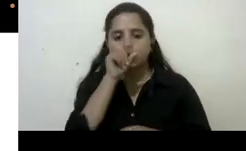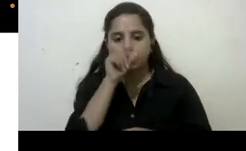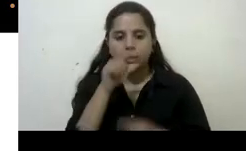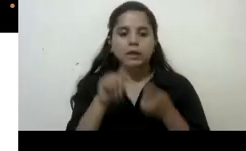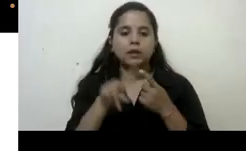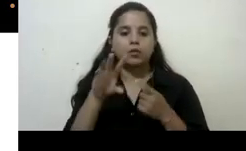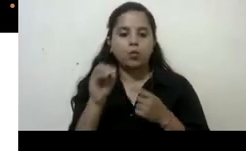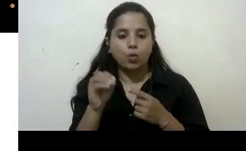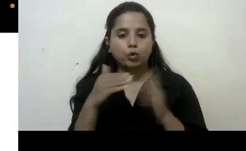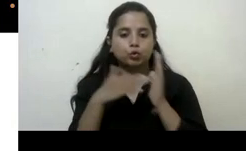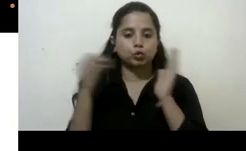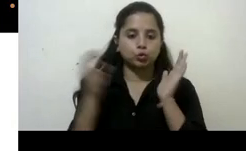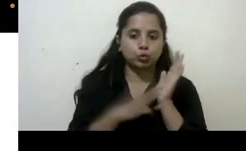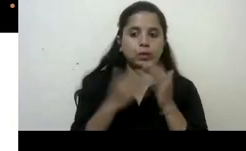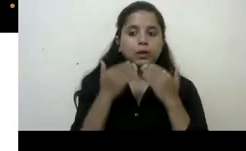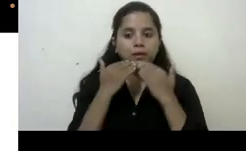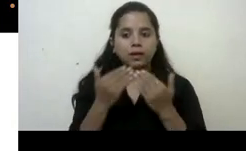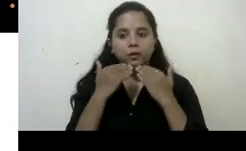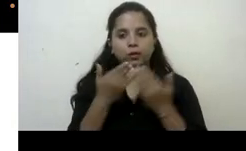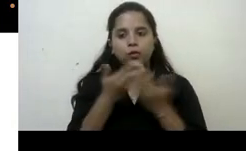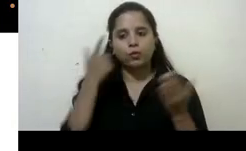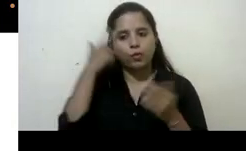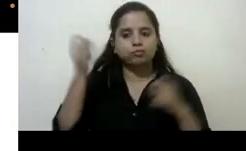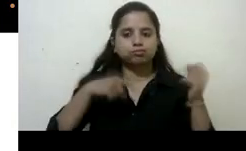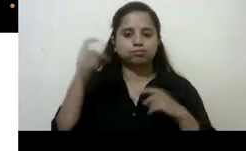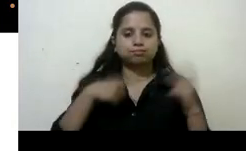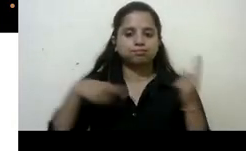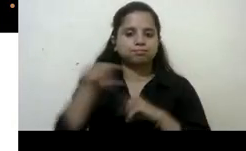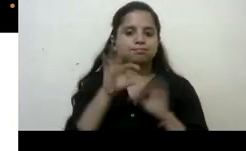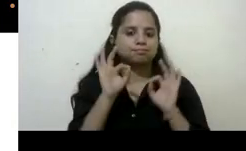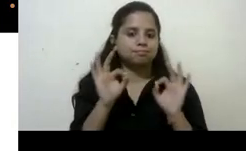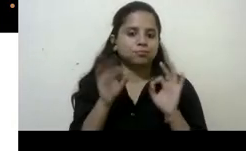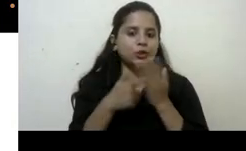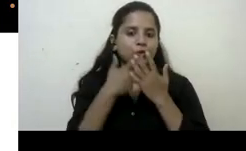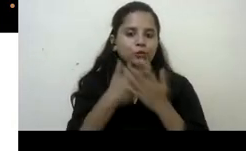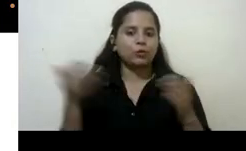Zoom. Thank you all of you for sharing your good resources.